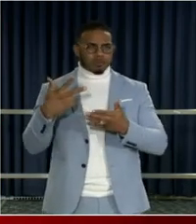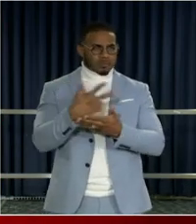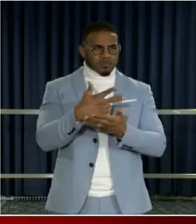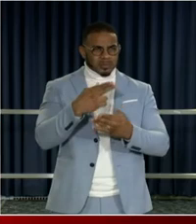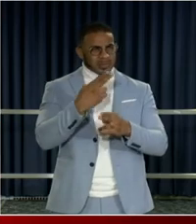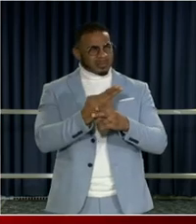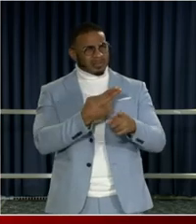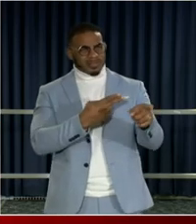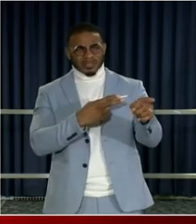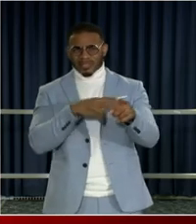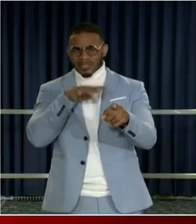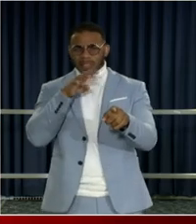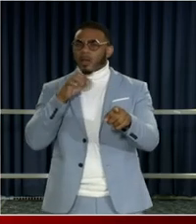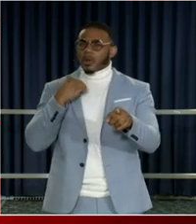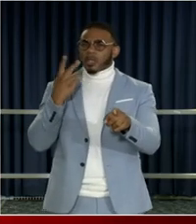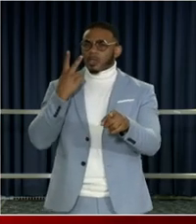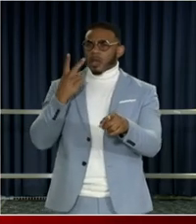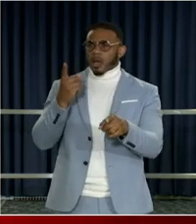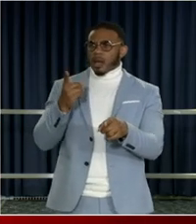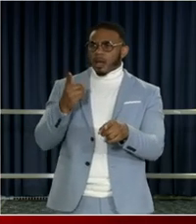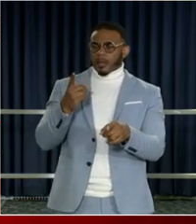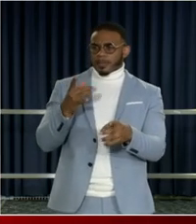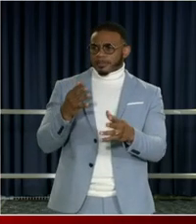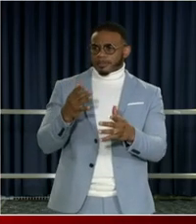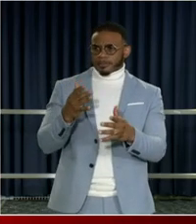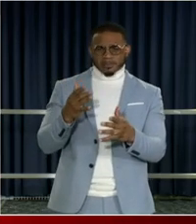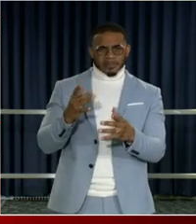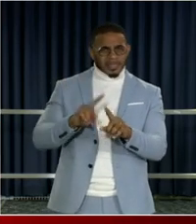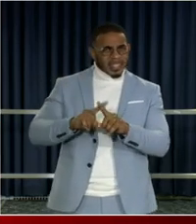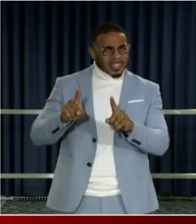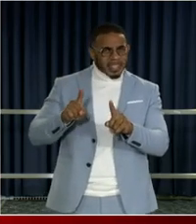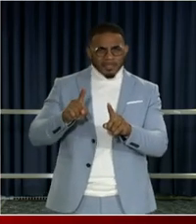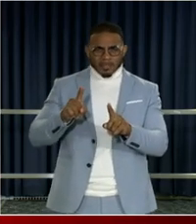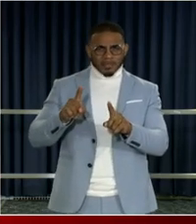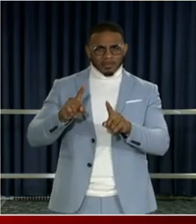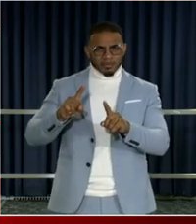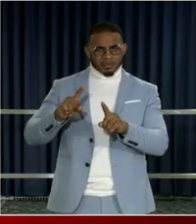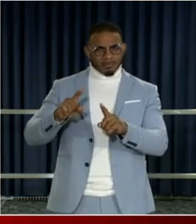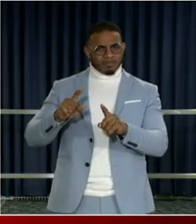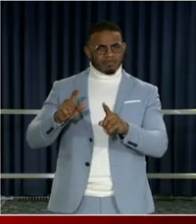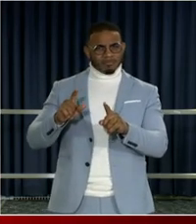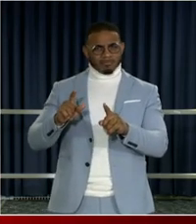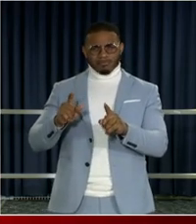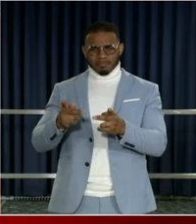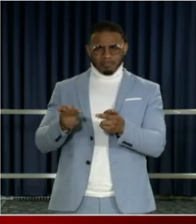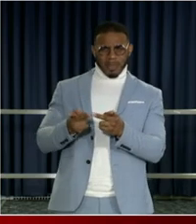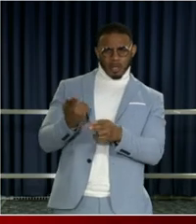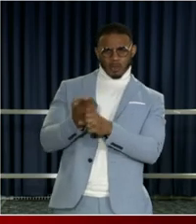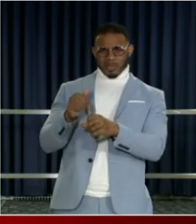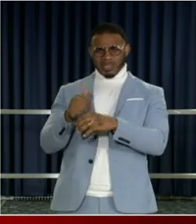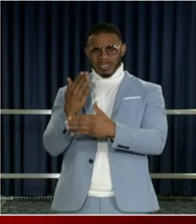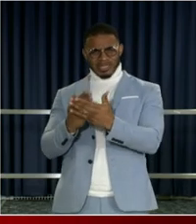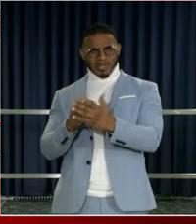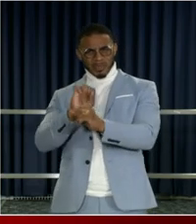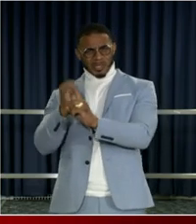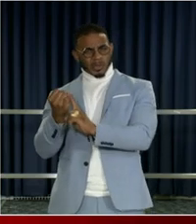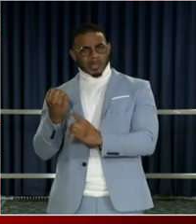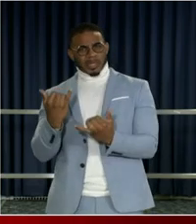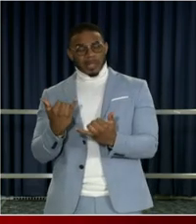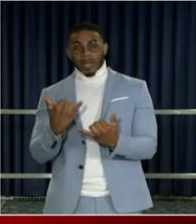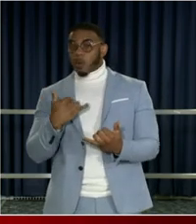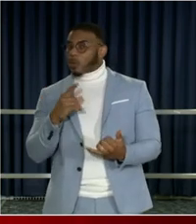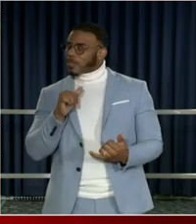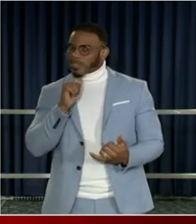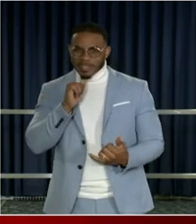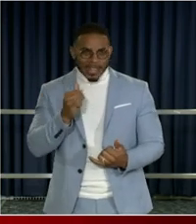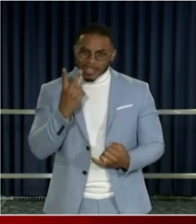used. We saw a different posture used in some cases. We